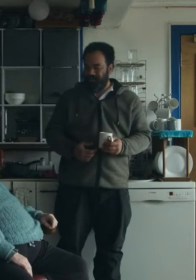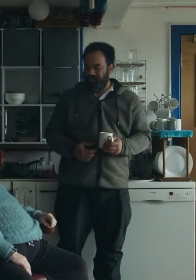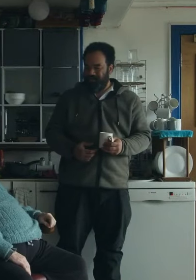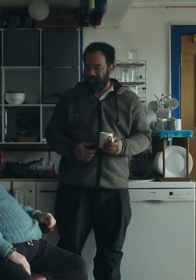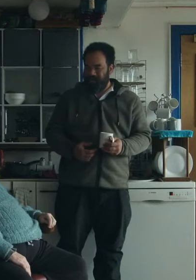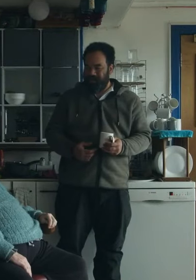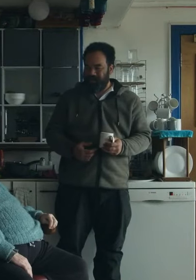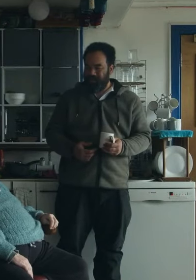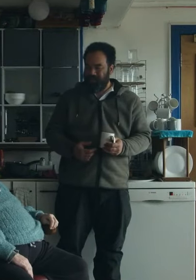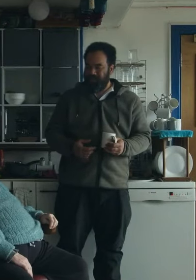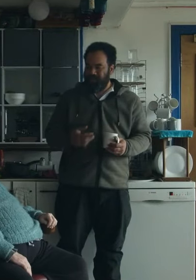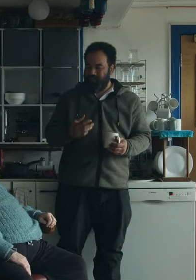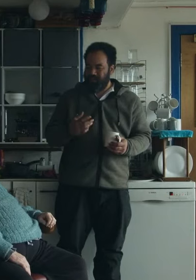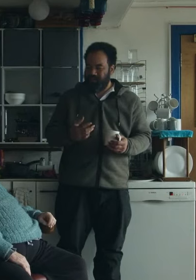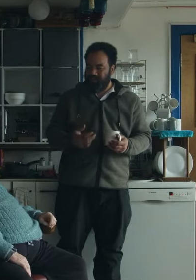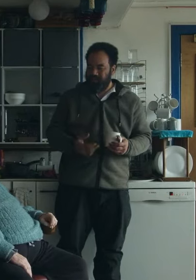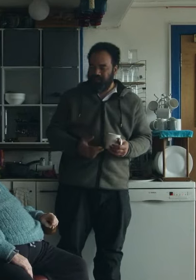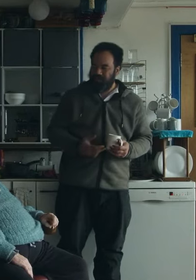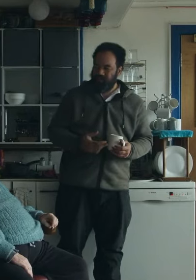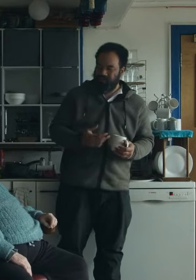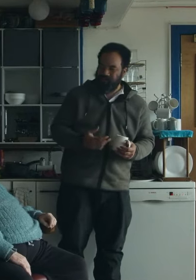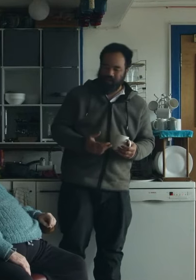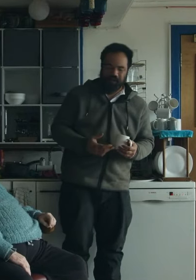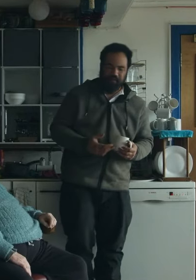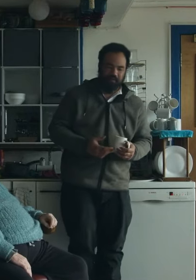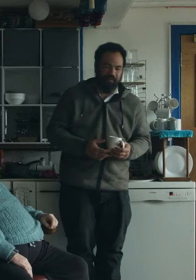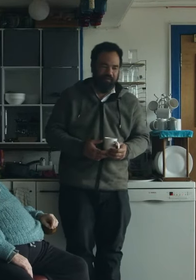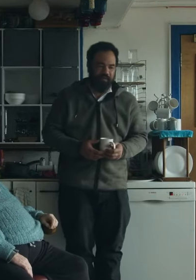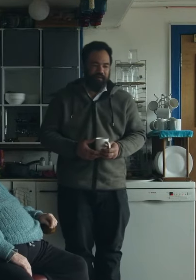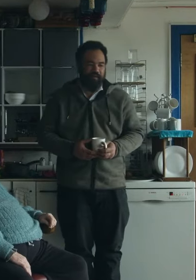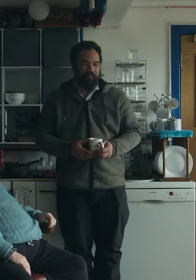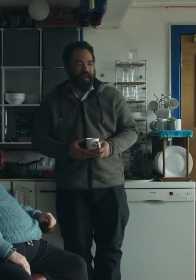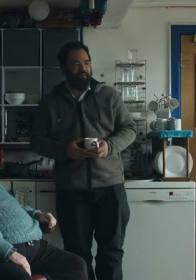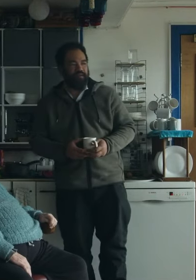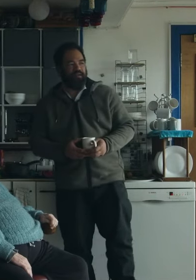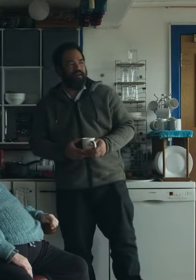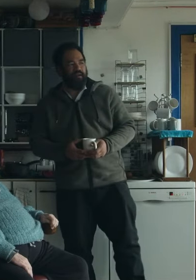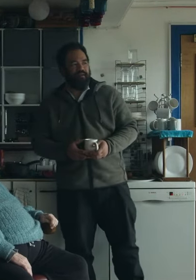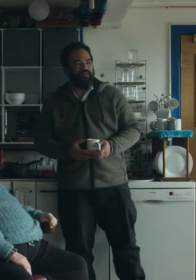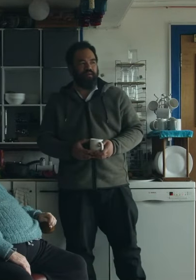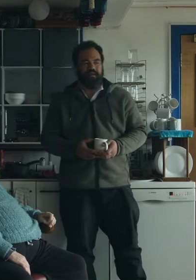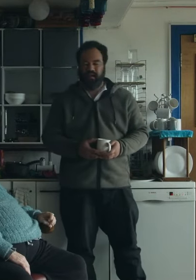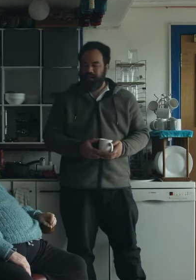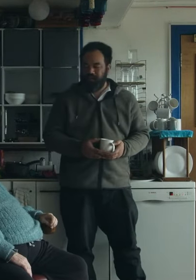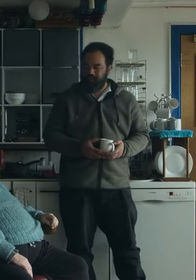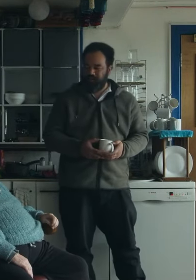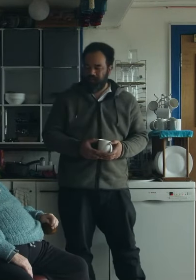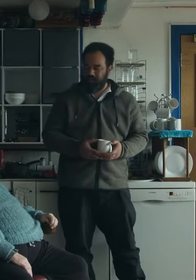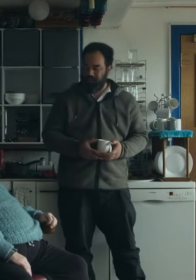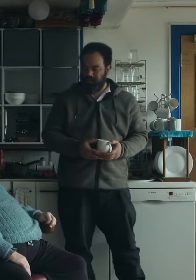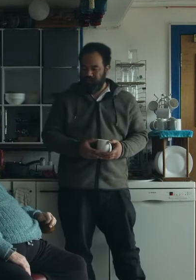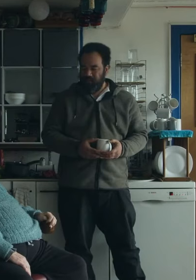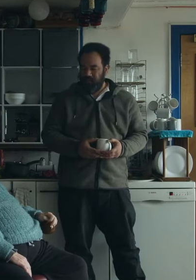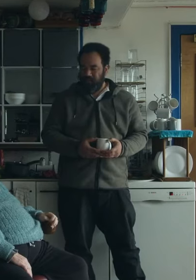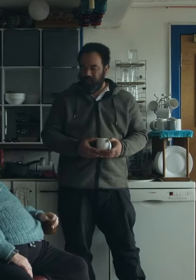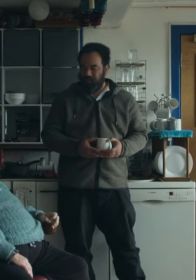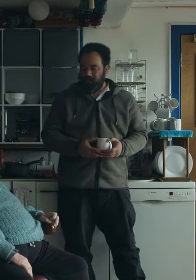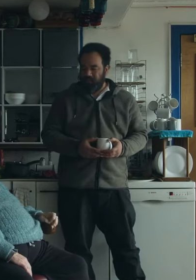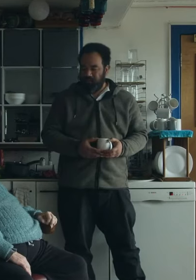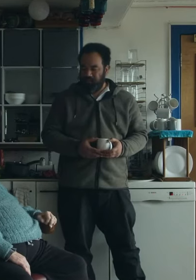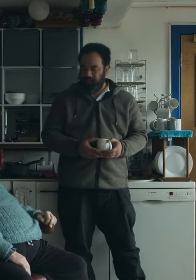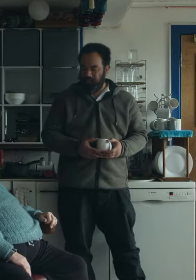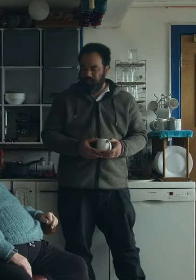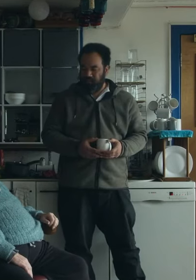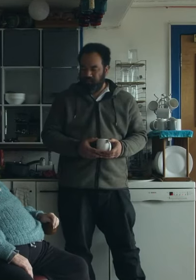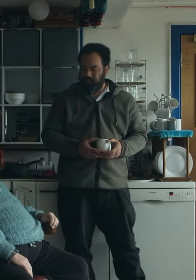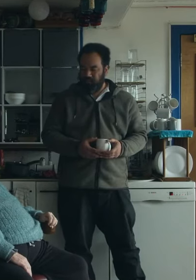Yeah? You know? So and they're welcome to. You know, is that kind of... I wouldn't know how to run that kind of business.